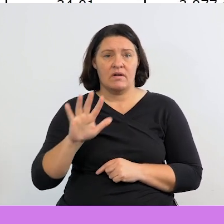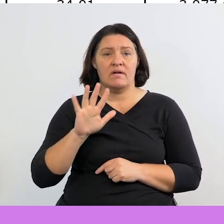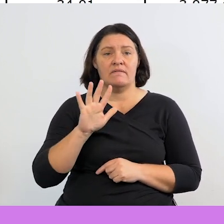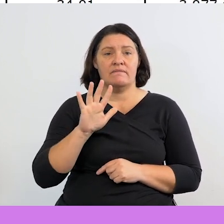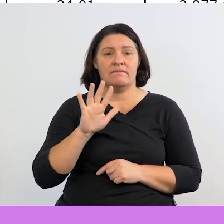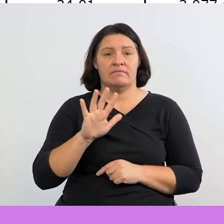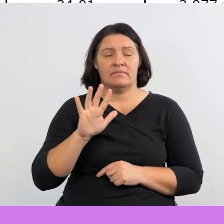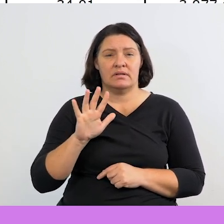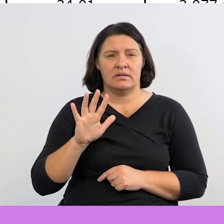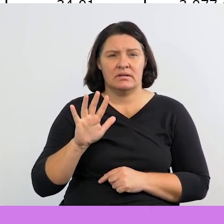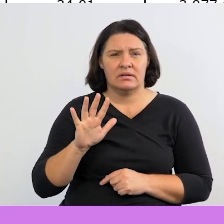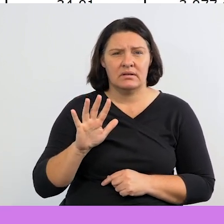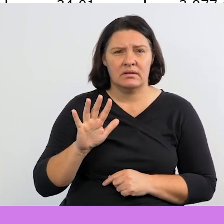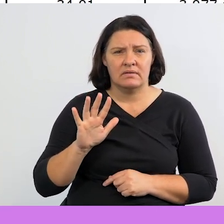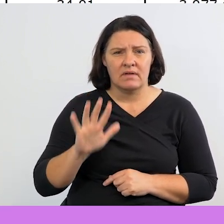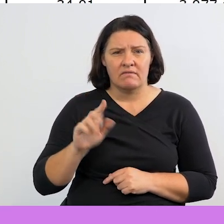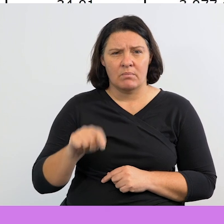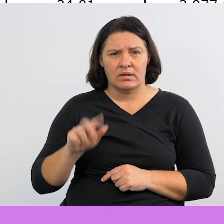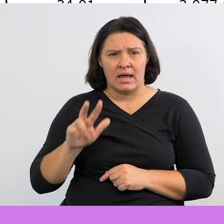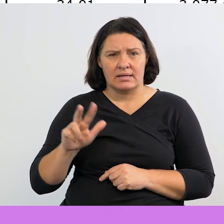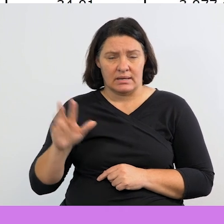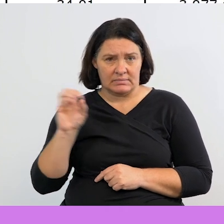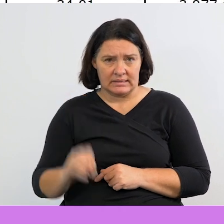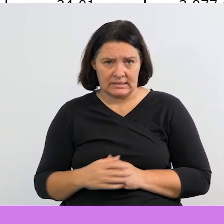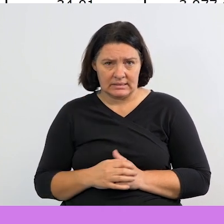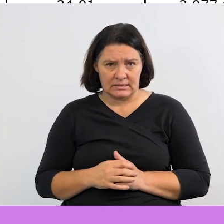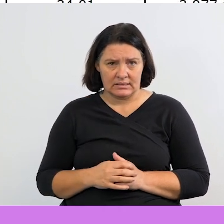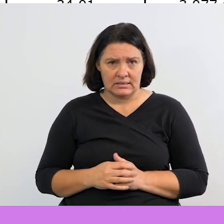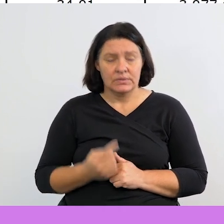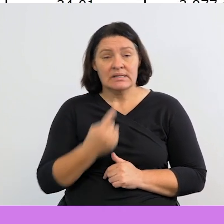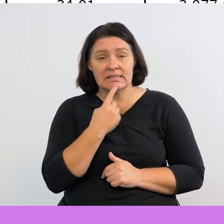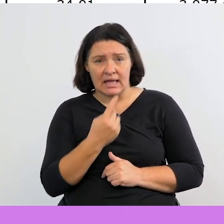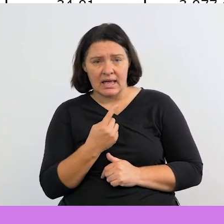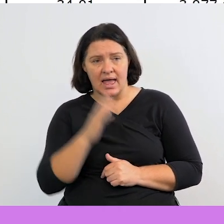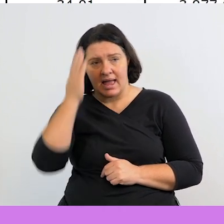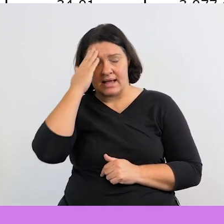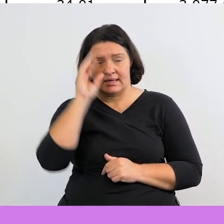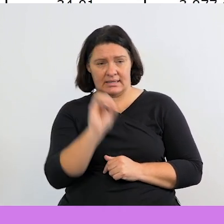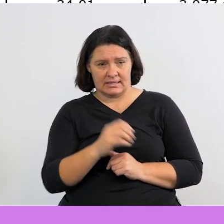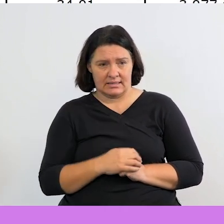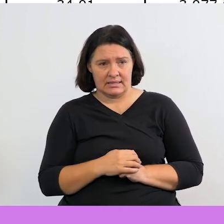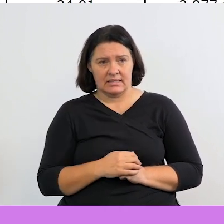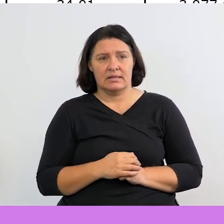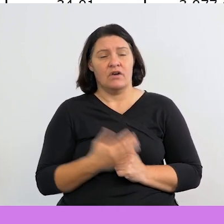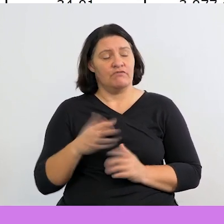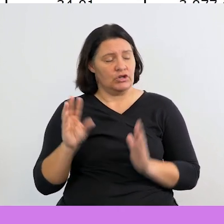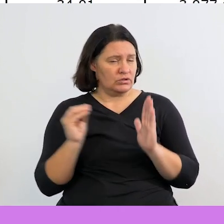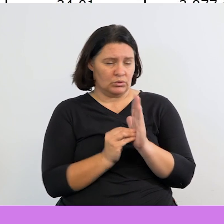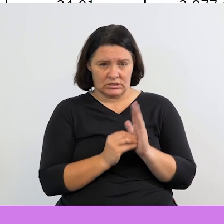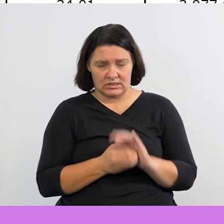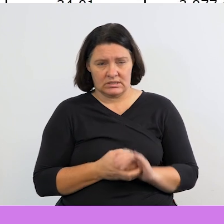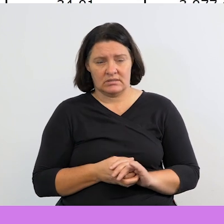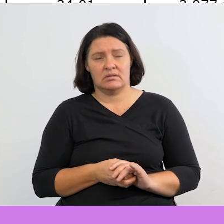55.88%. Now, look at what is happening on the graph itself. So here I'm saying, here's my heading, already done for